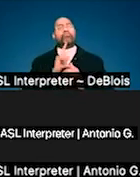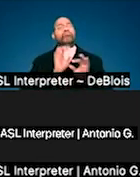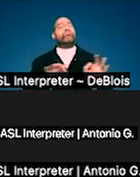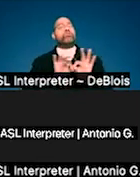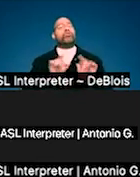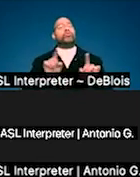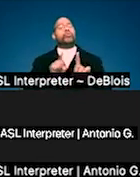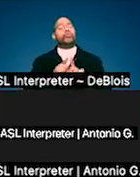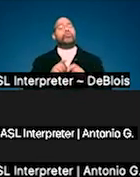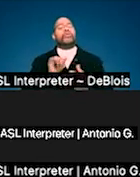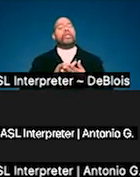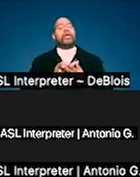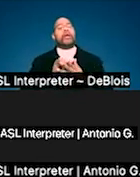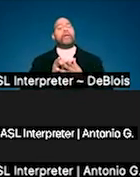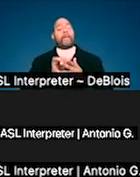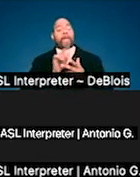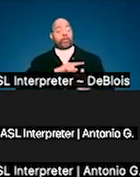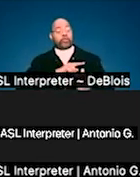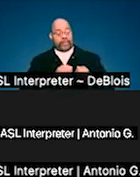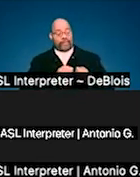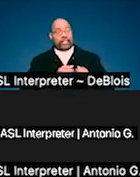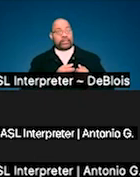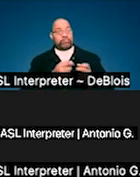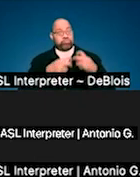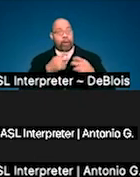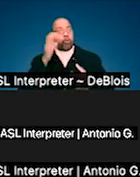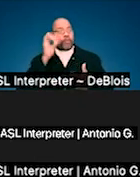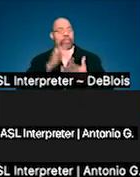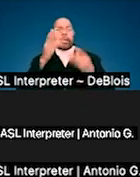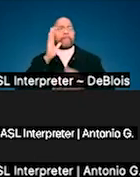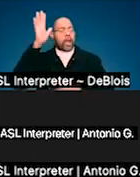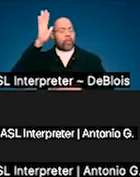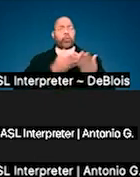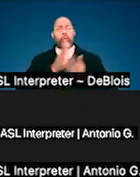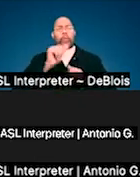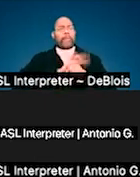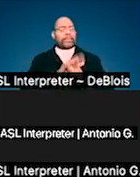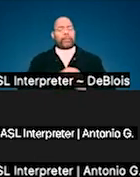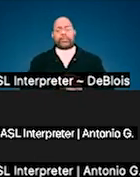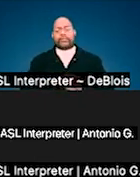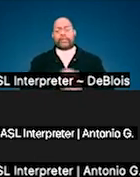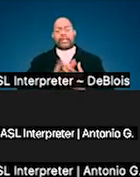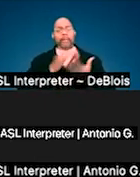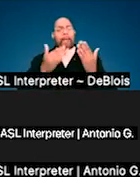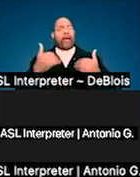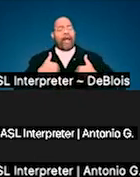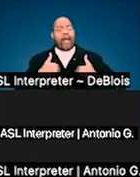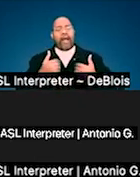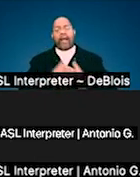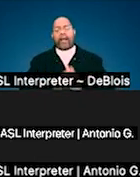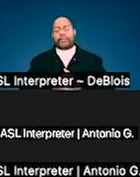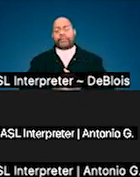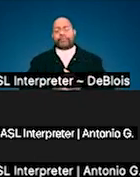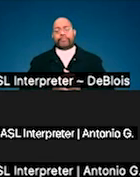note is the personal device issue. We heard from many, many parents throughout the pandemic that they might have had